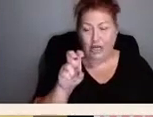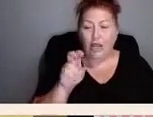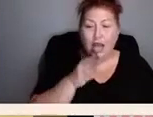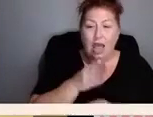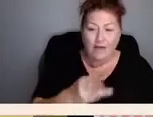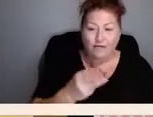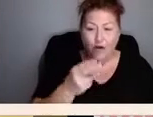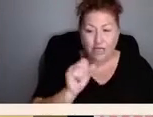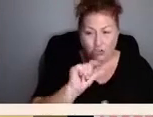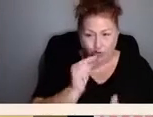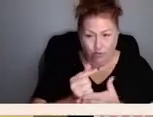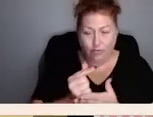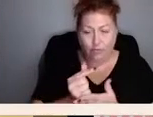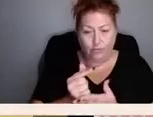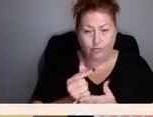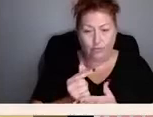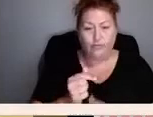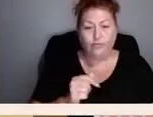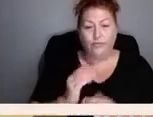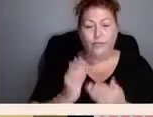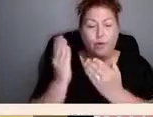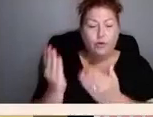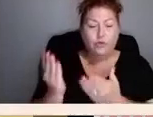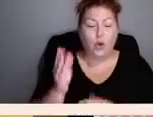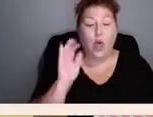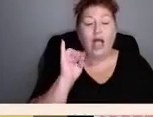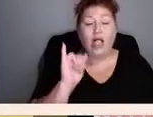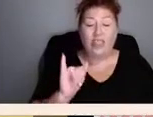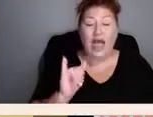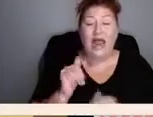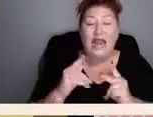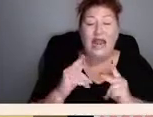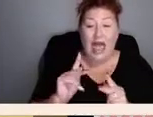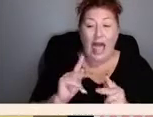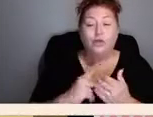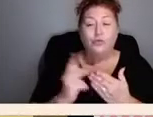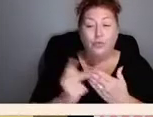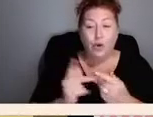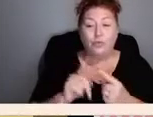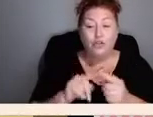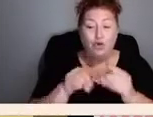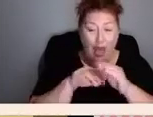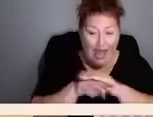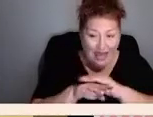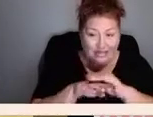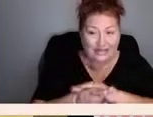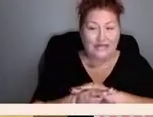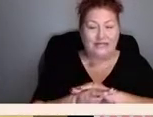Post-Secondary Program Proposal that allows programs to access